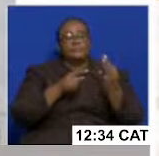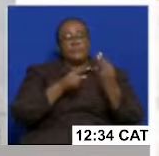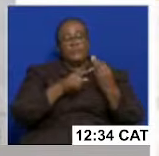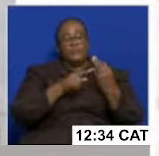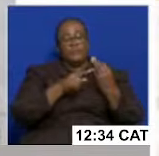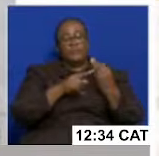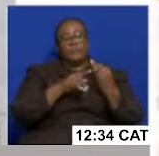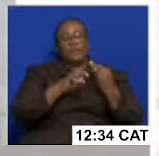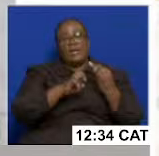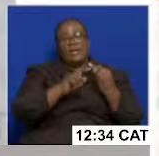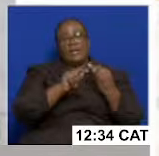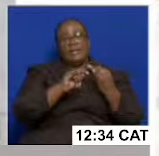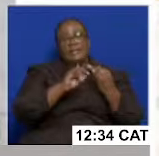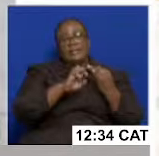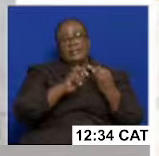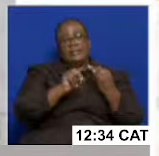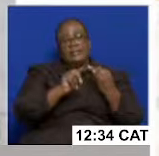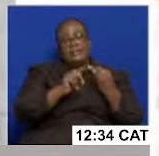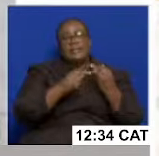in civilian